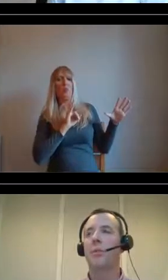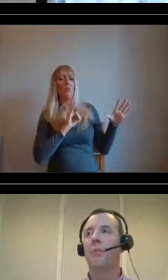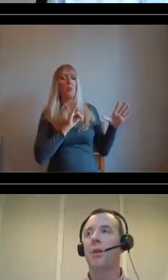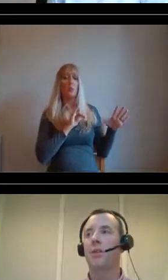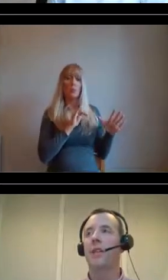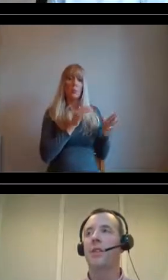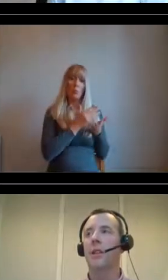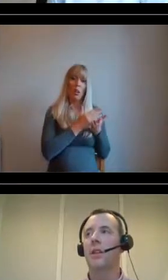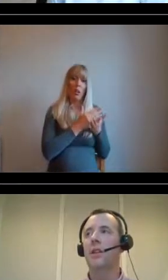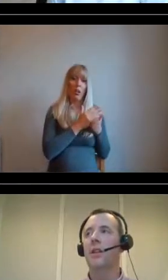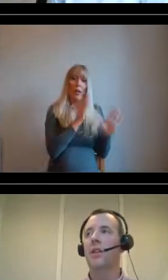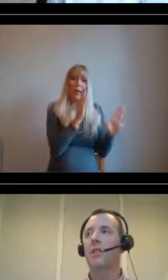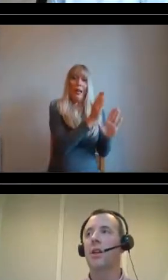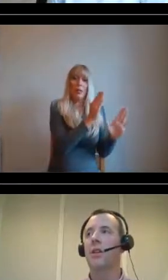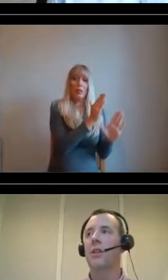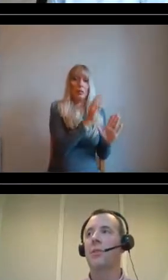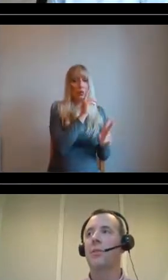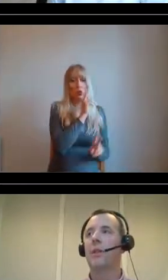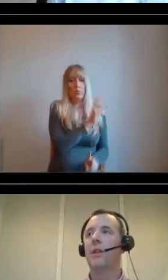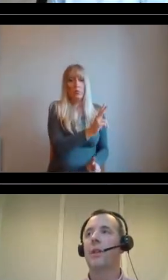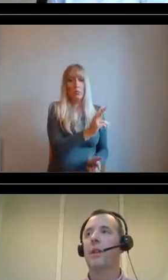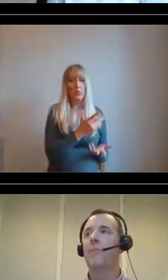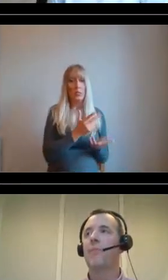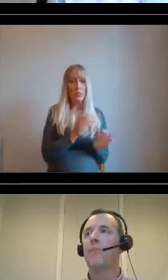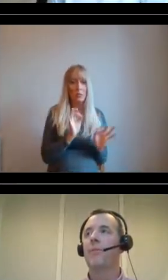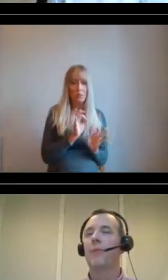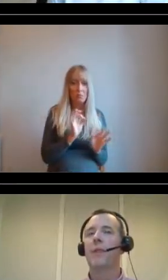as such. It'll be built into the structure.